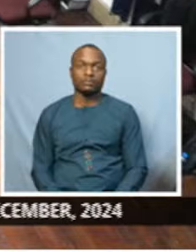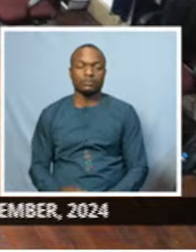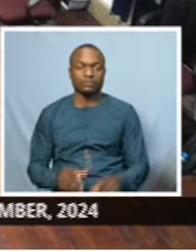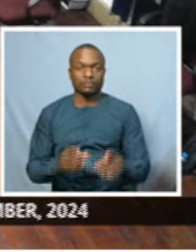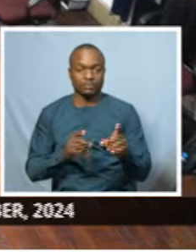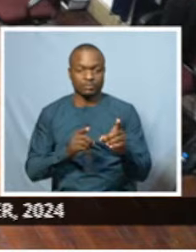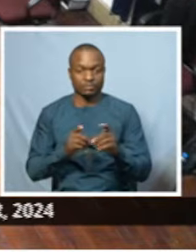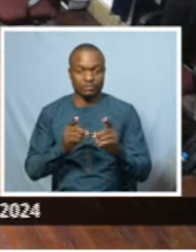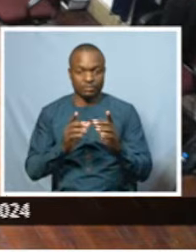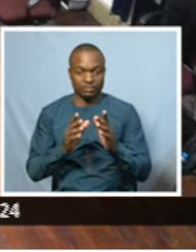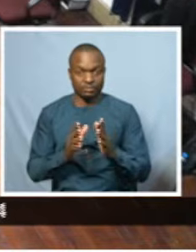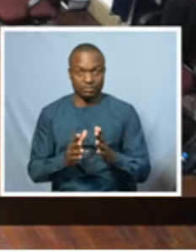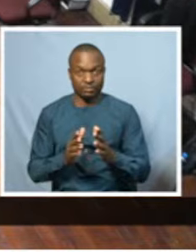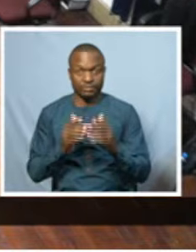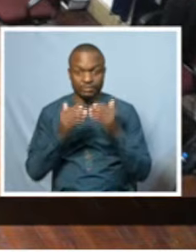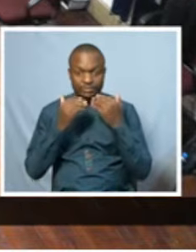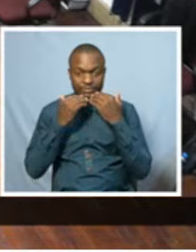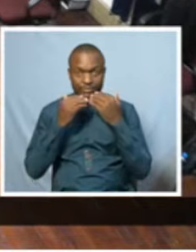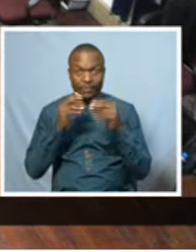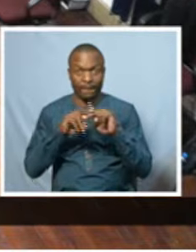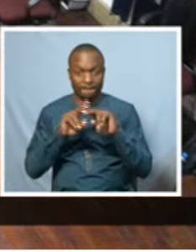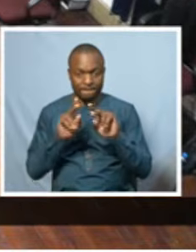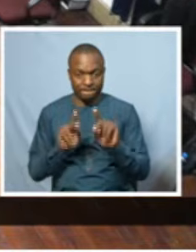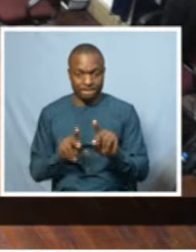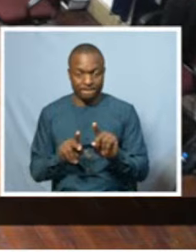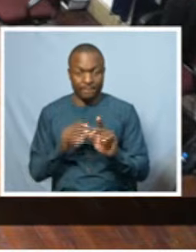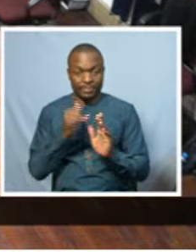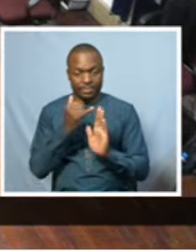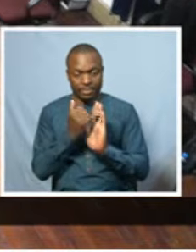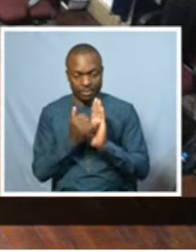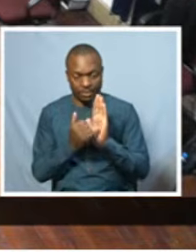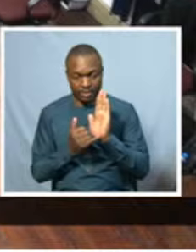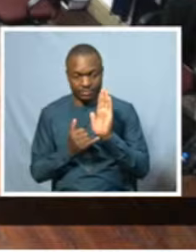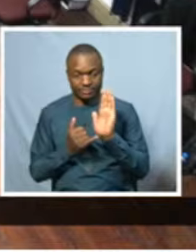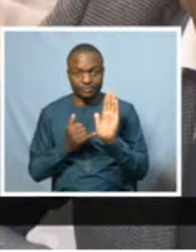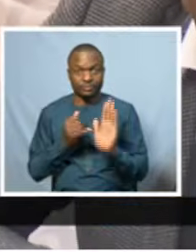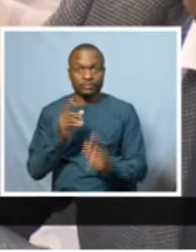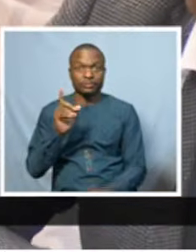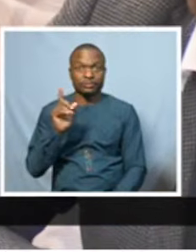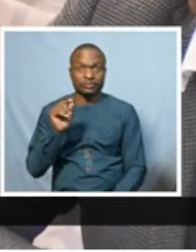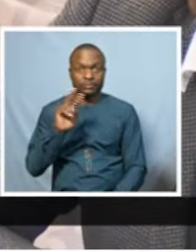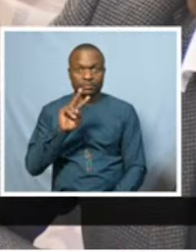Director? Thank you, Chair. Actually, it's January of this year.